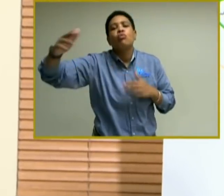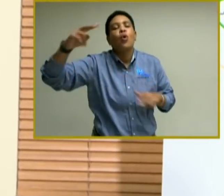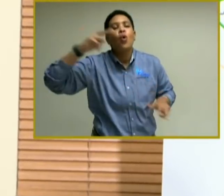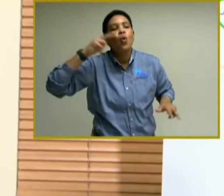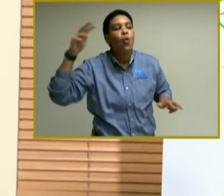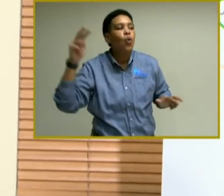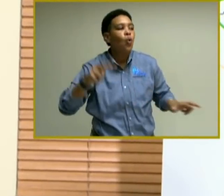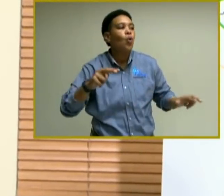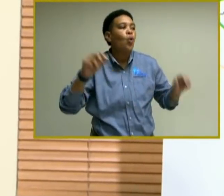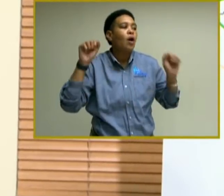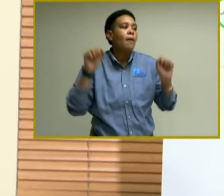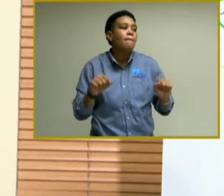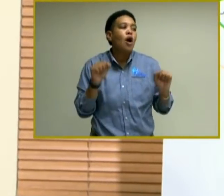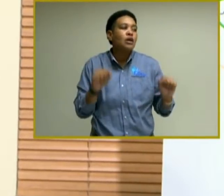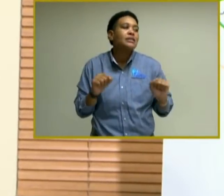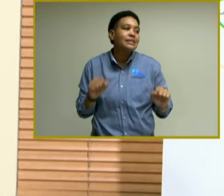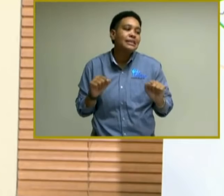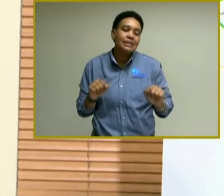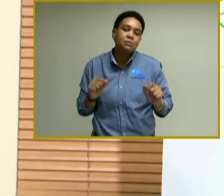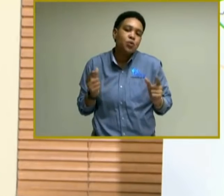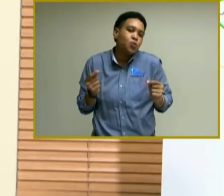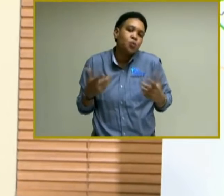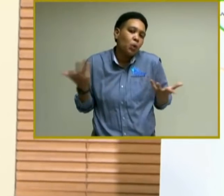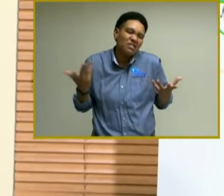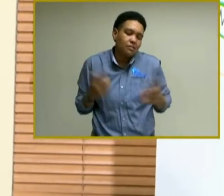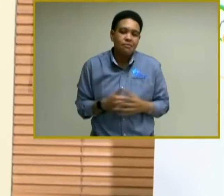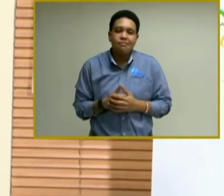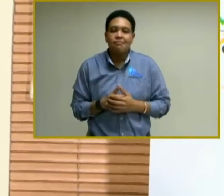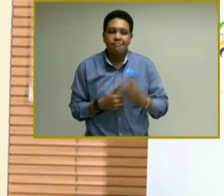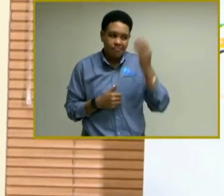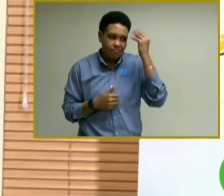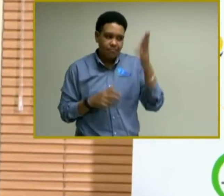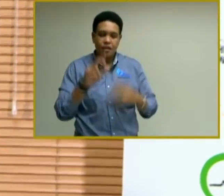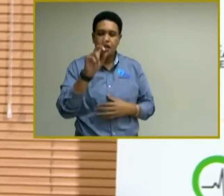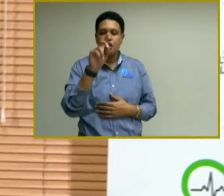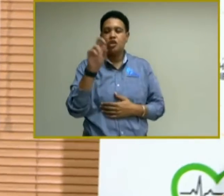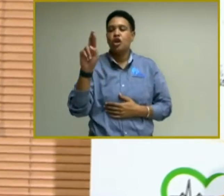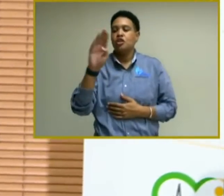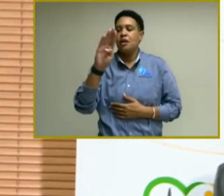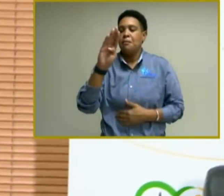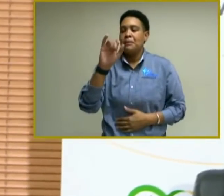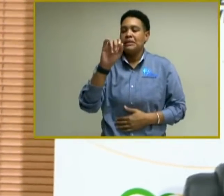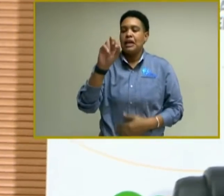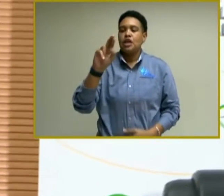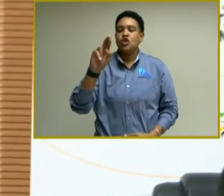at possible or possibilities. Dr. Bisesa Mackenzie.